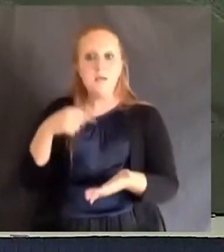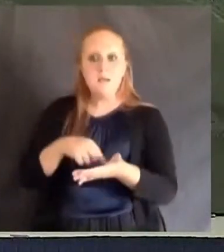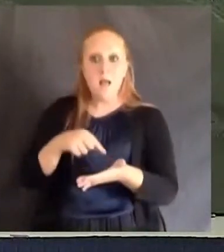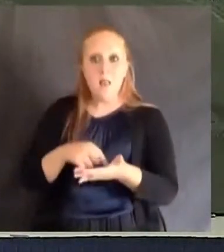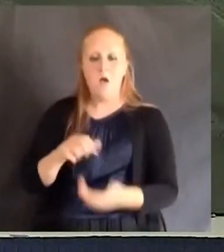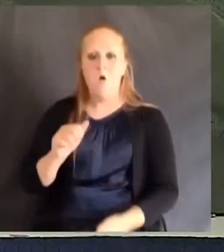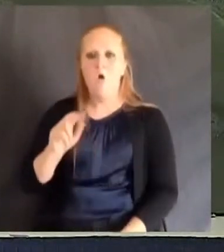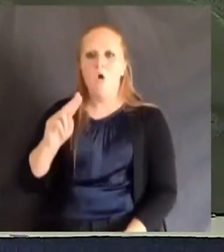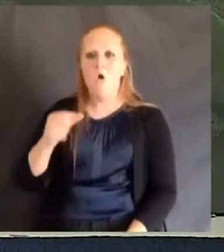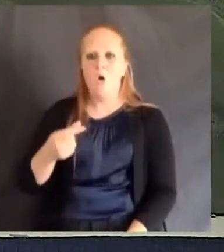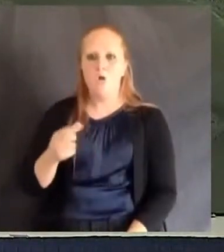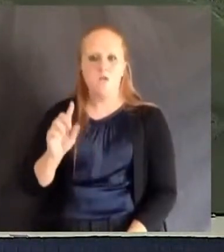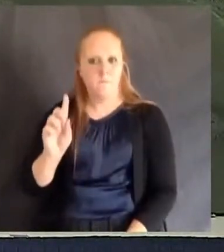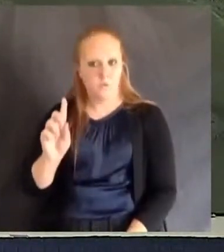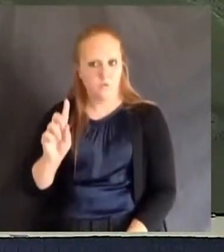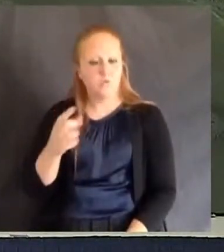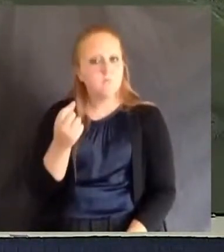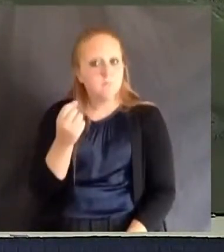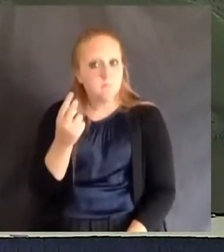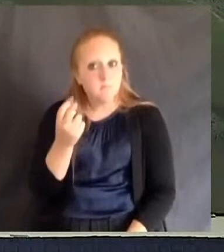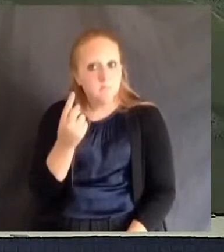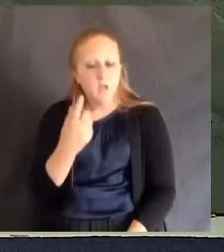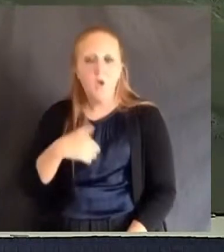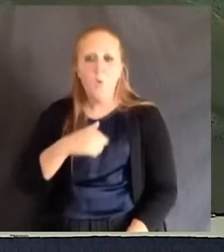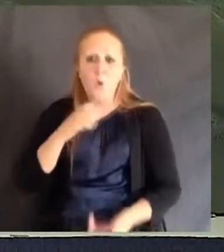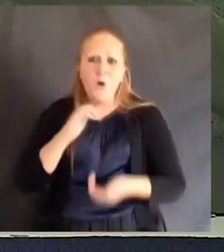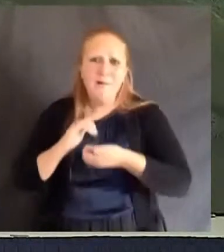We're working collaboratively with everyone.